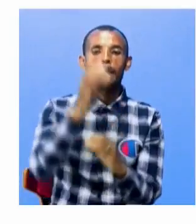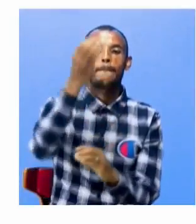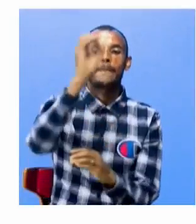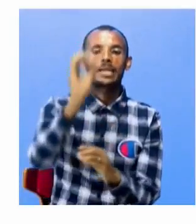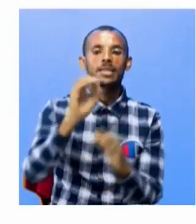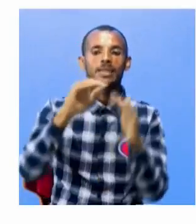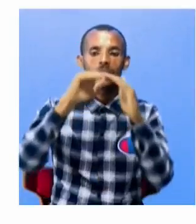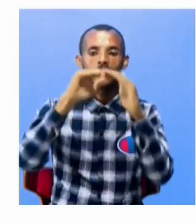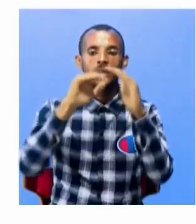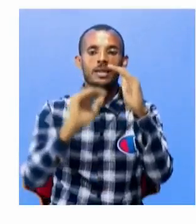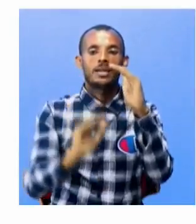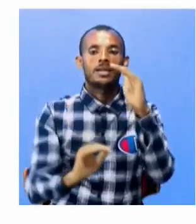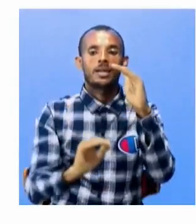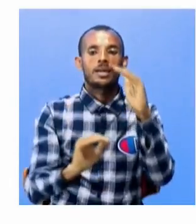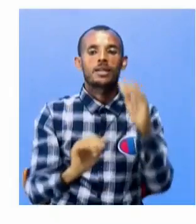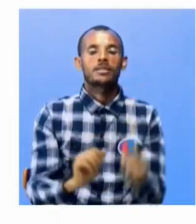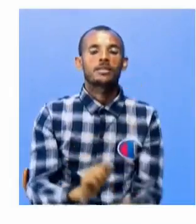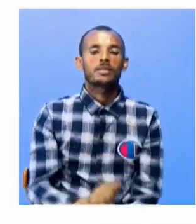decrease,